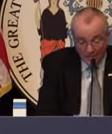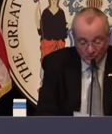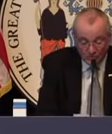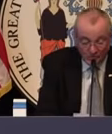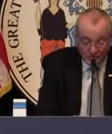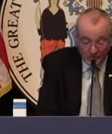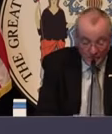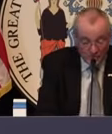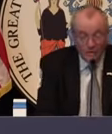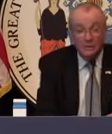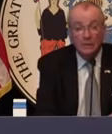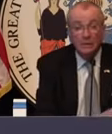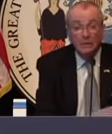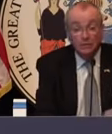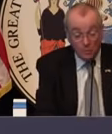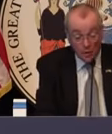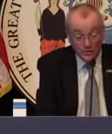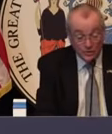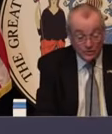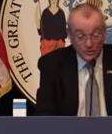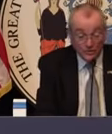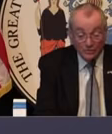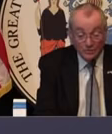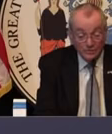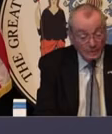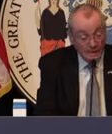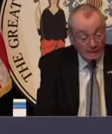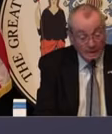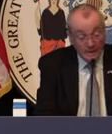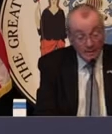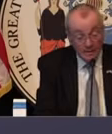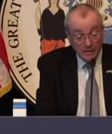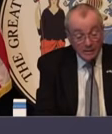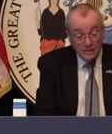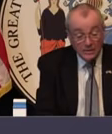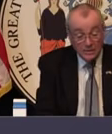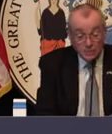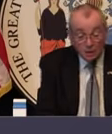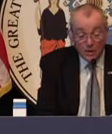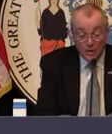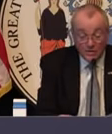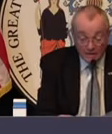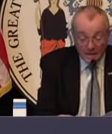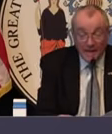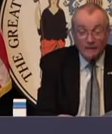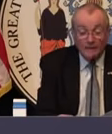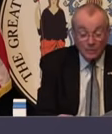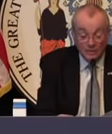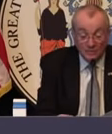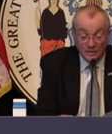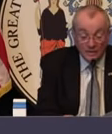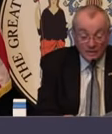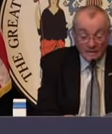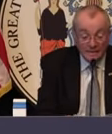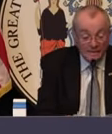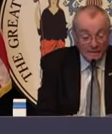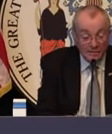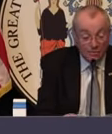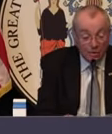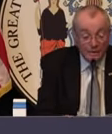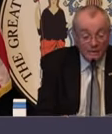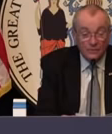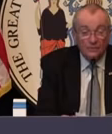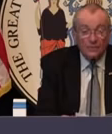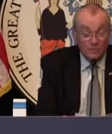making accessibility easier for more New Jerseyans. But this is where we are today, and we fully intend to